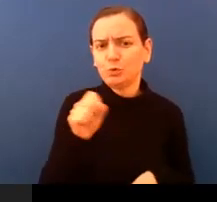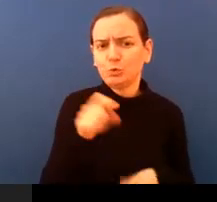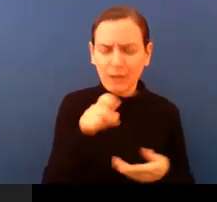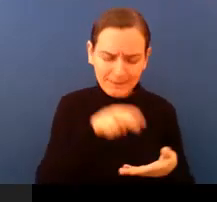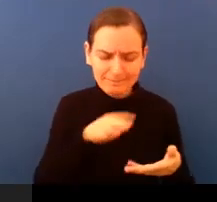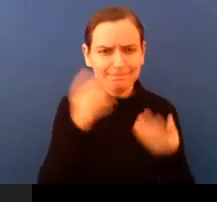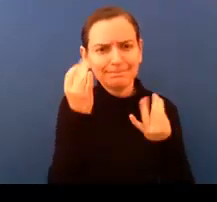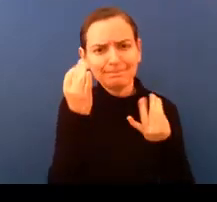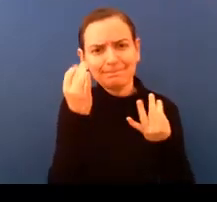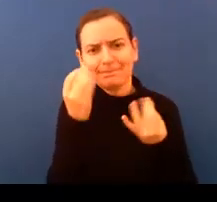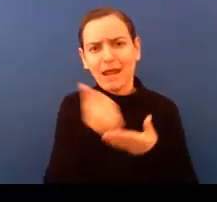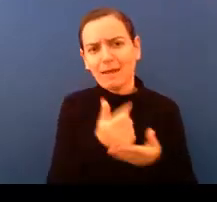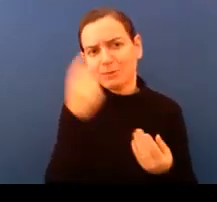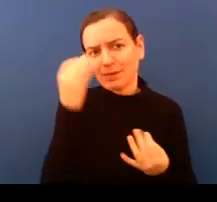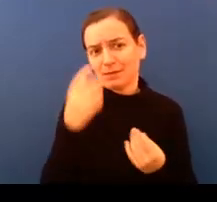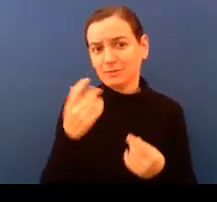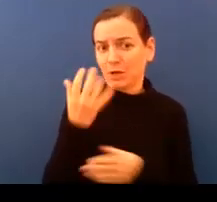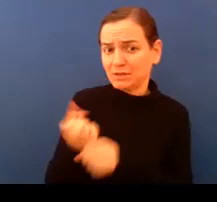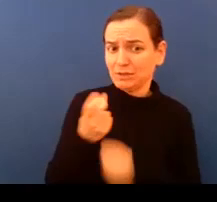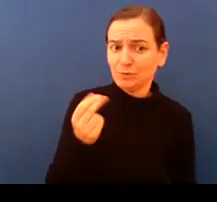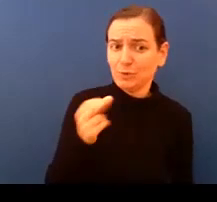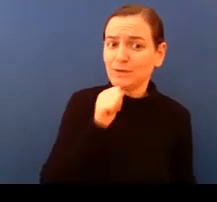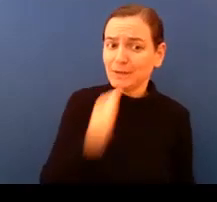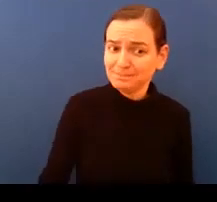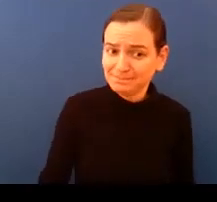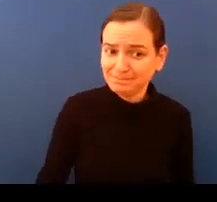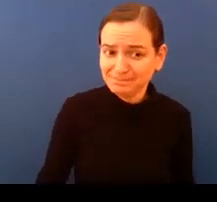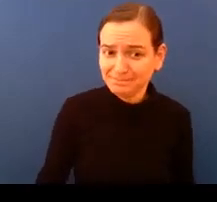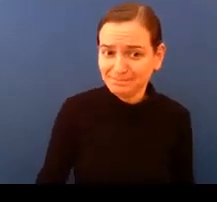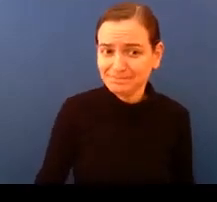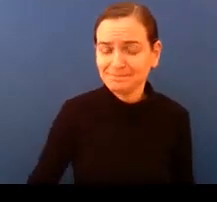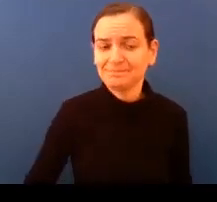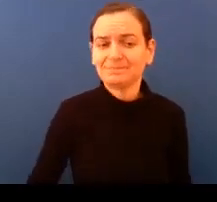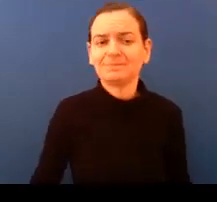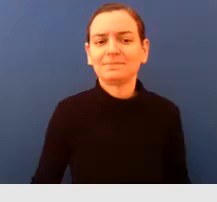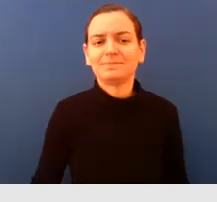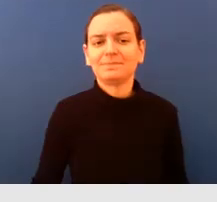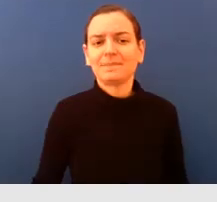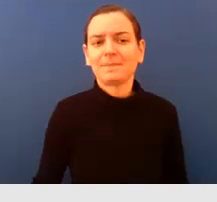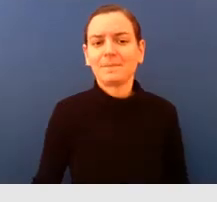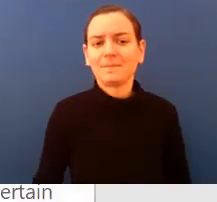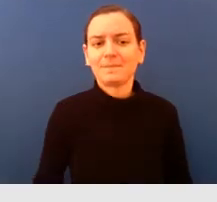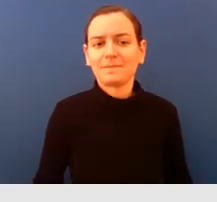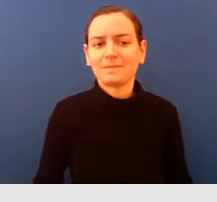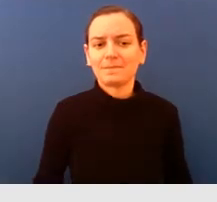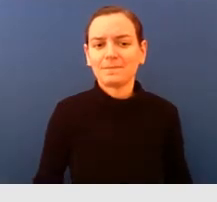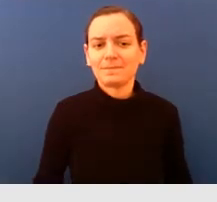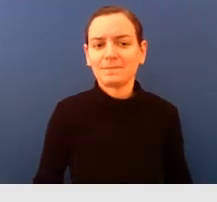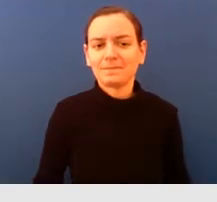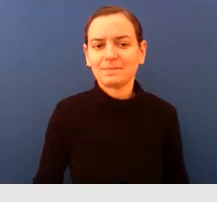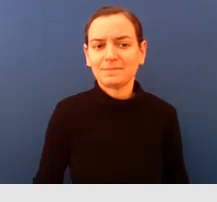And there are different resources to call MCB to get an orientation and mobility specialist.